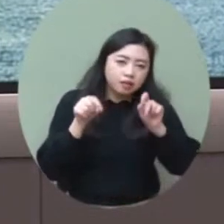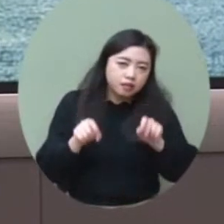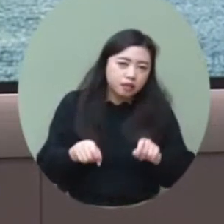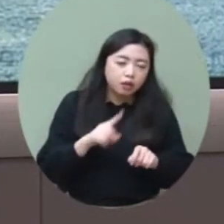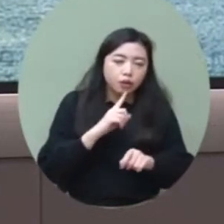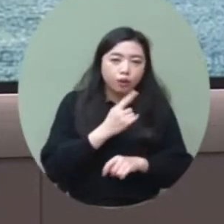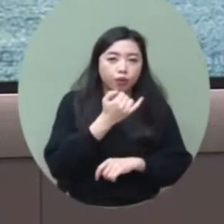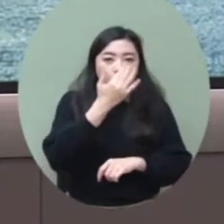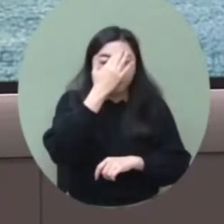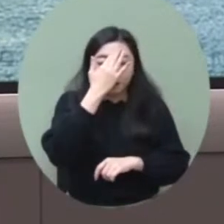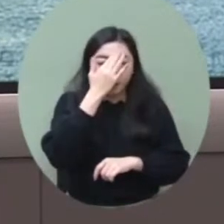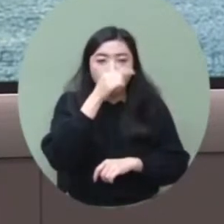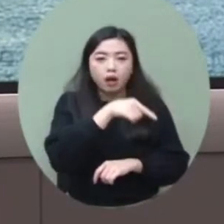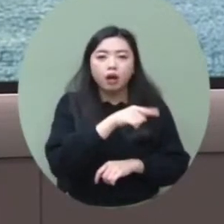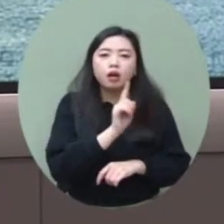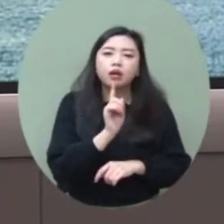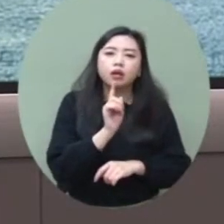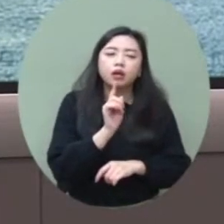Like I explained,